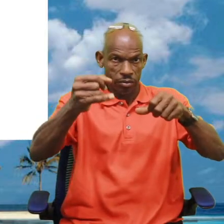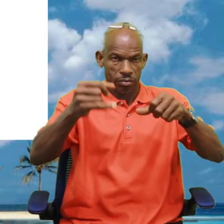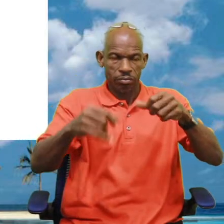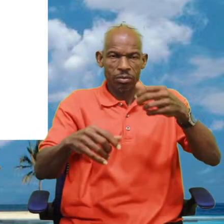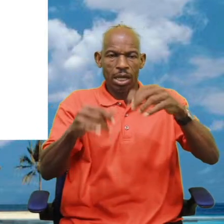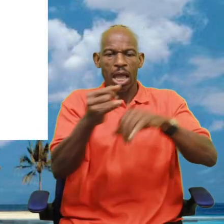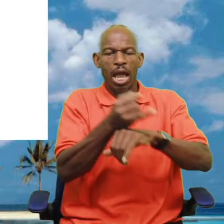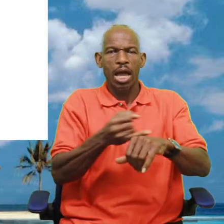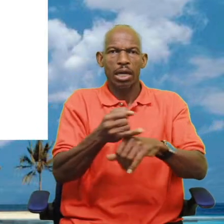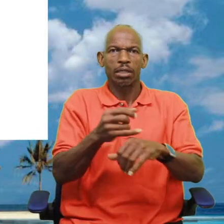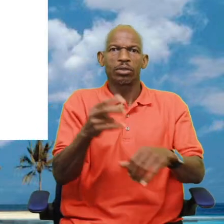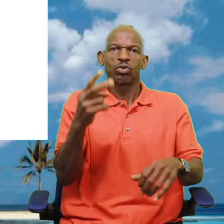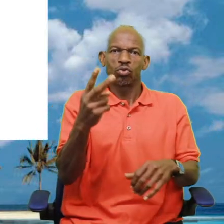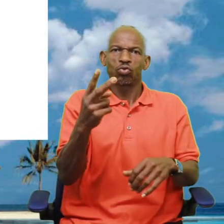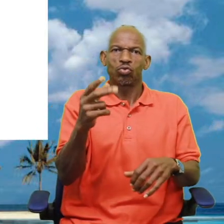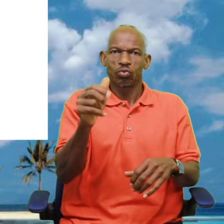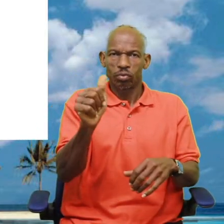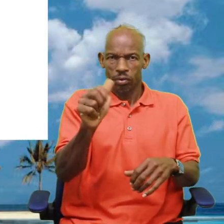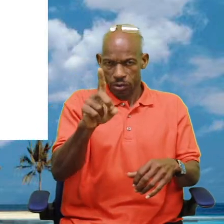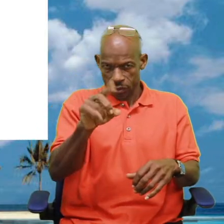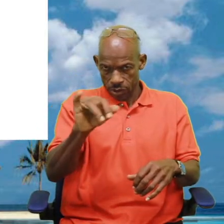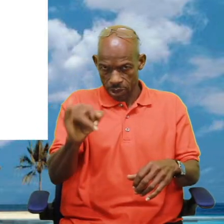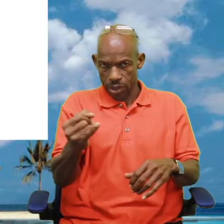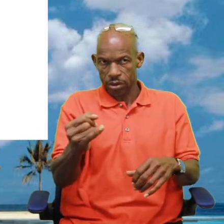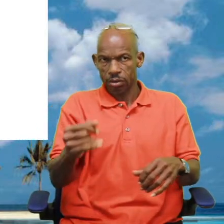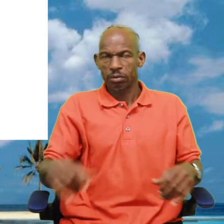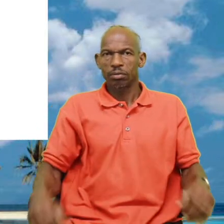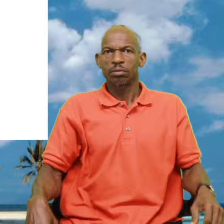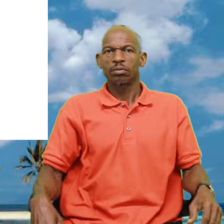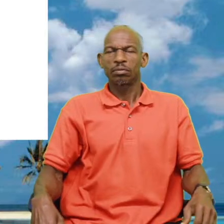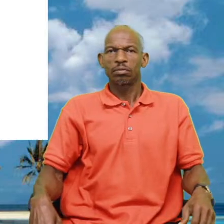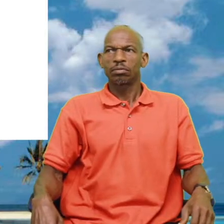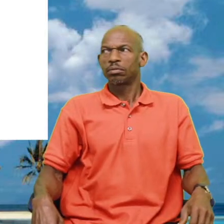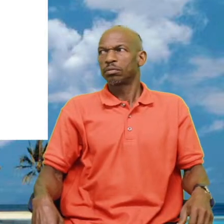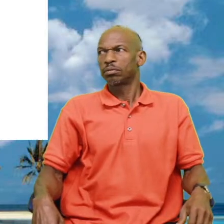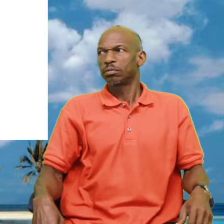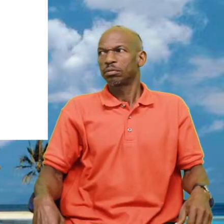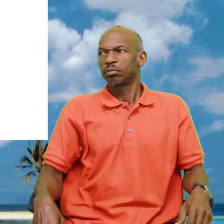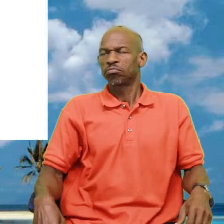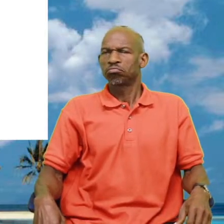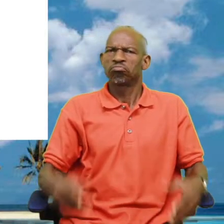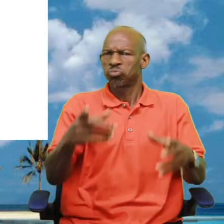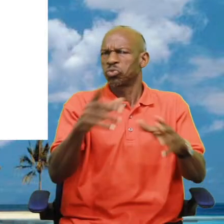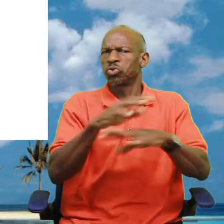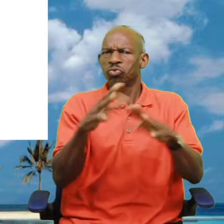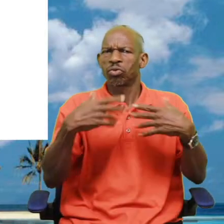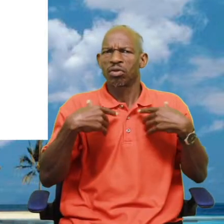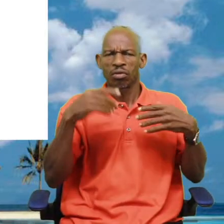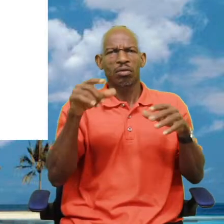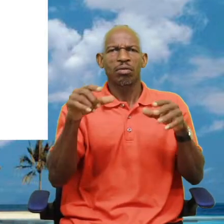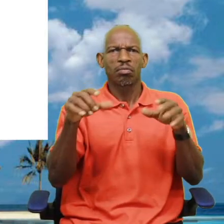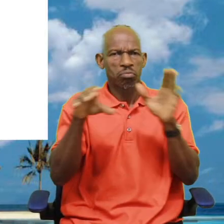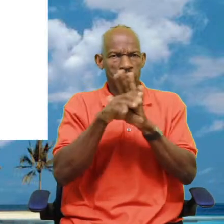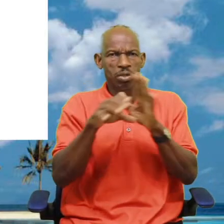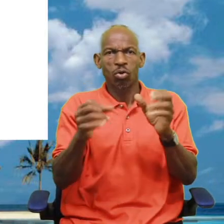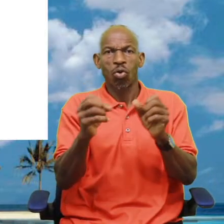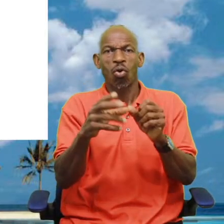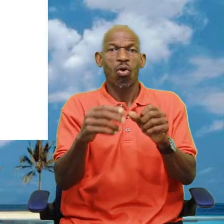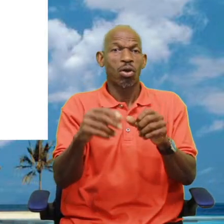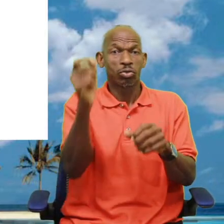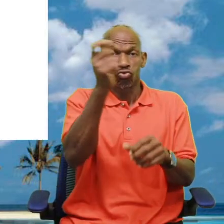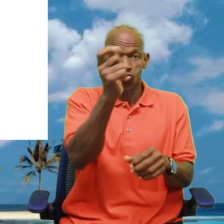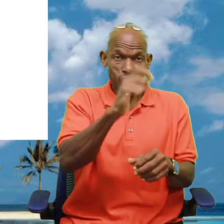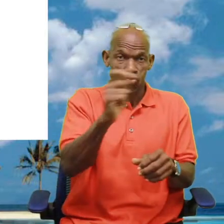this is home lesson. So you don't have the picture, just write the word and you give me the